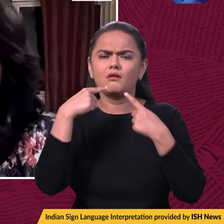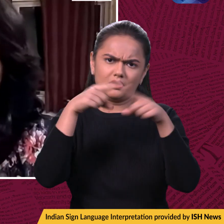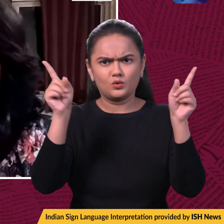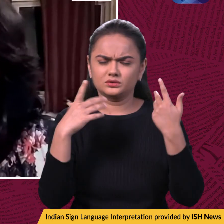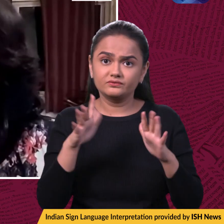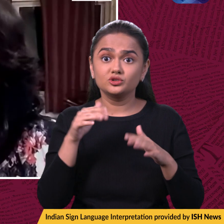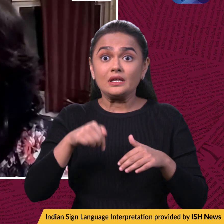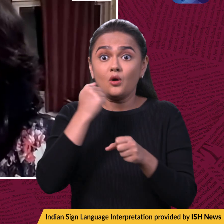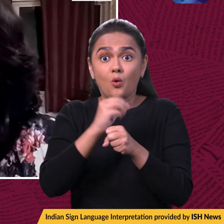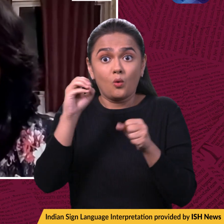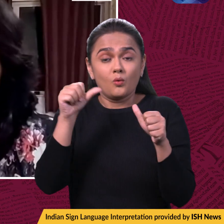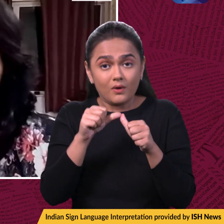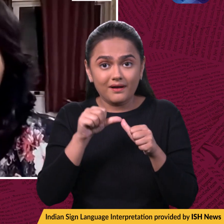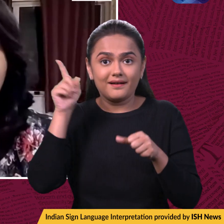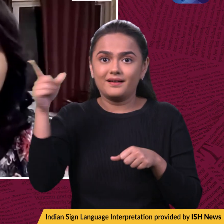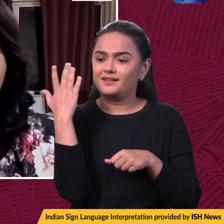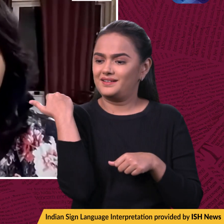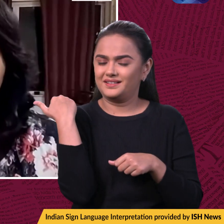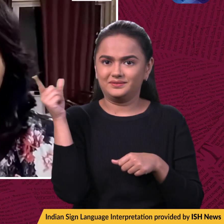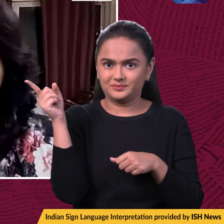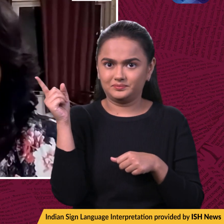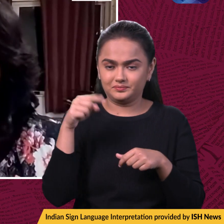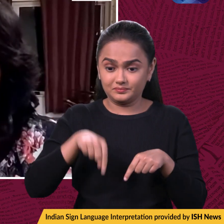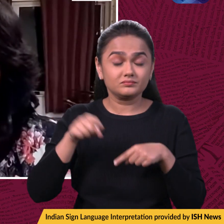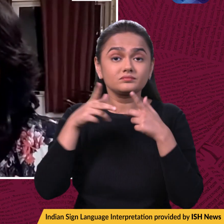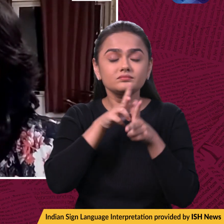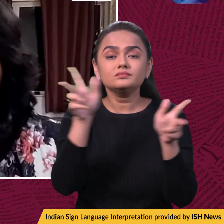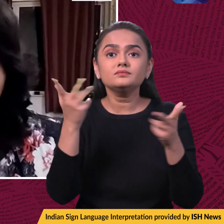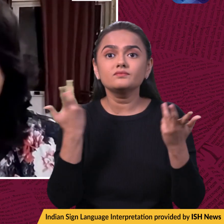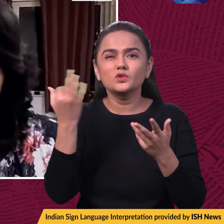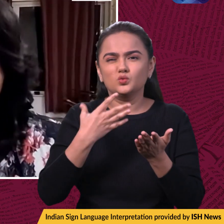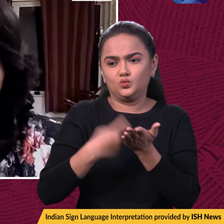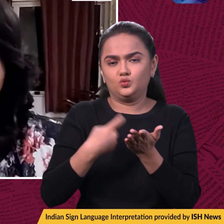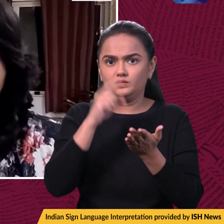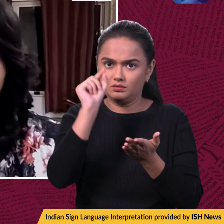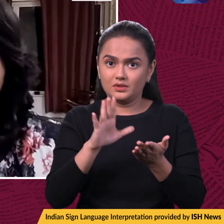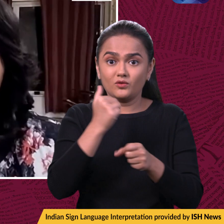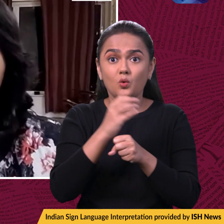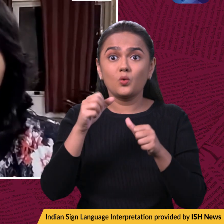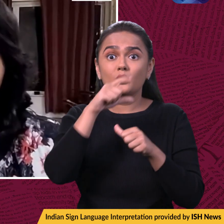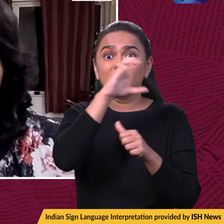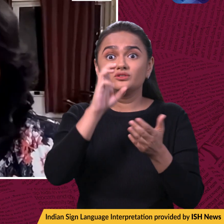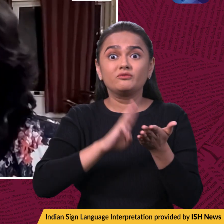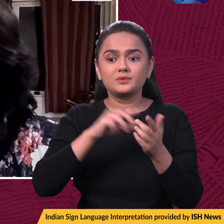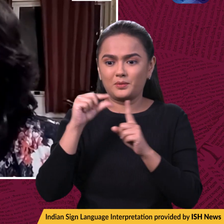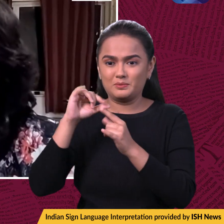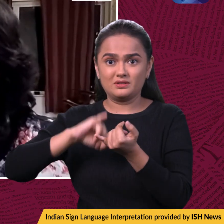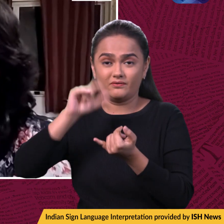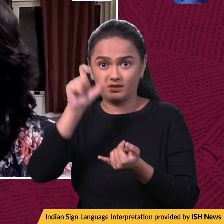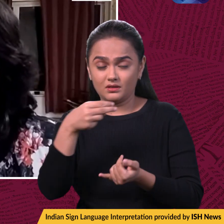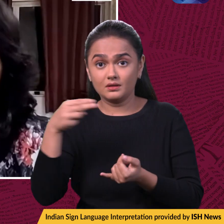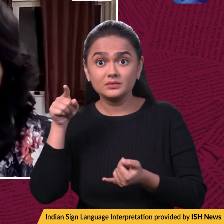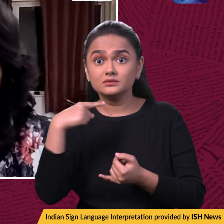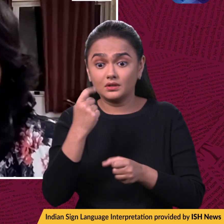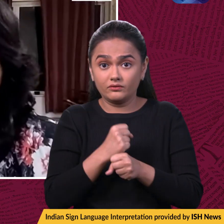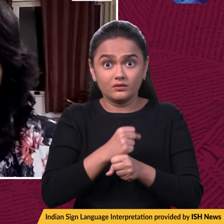announced. Goa, for instance, today has announced a few restrictions. Goa Chief Minister Pramod Sawant has said